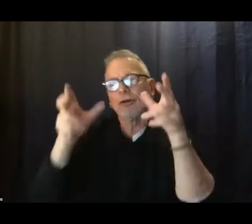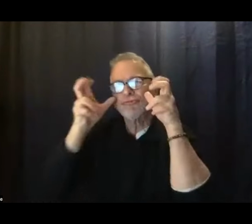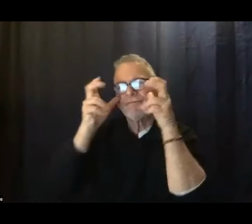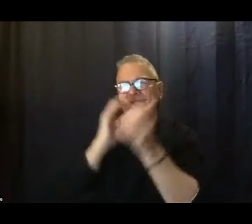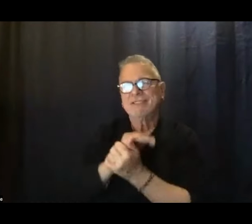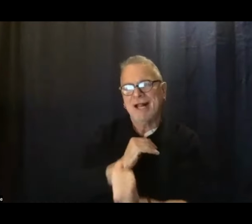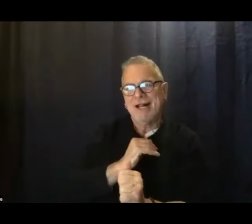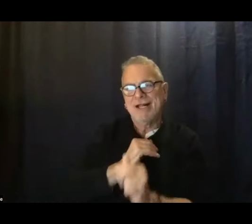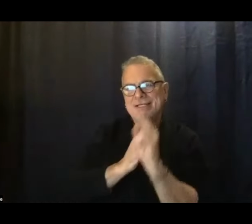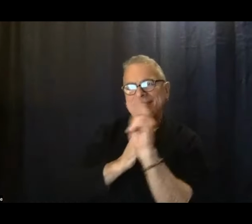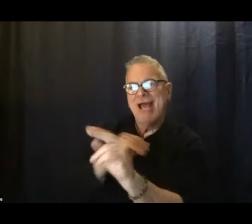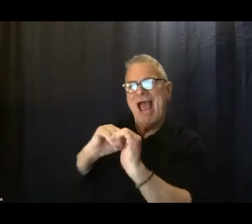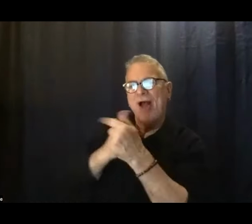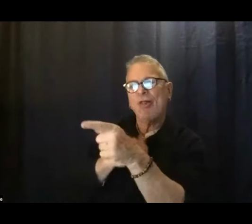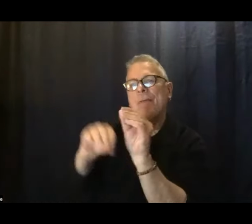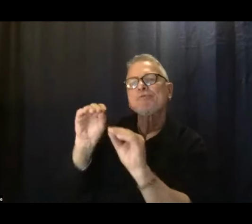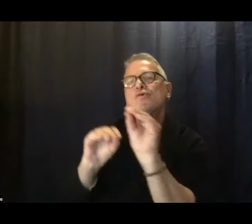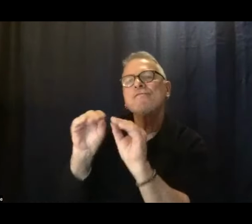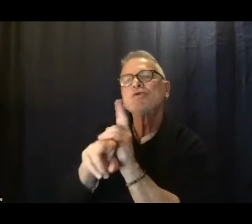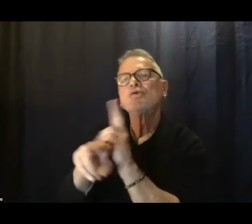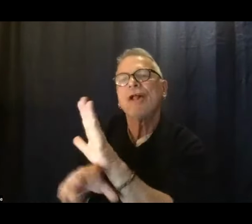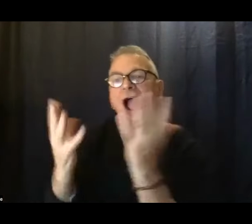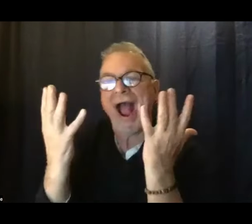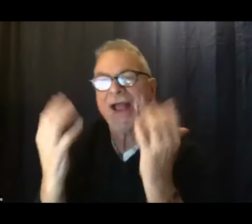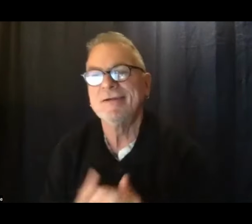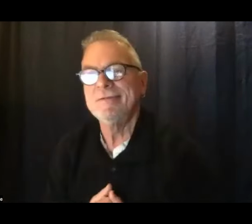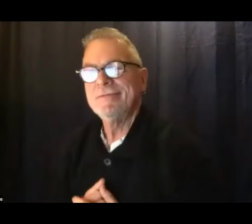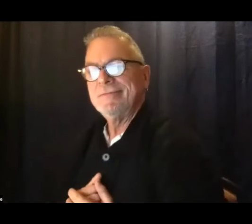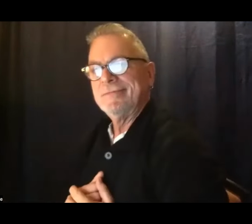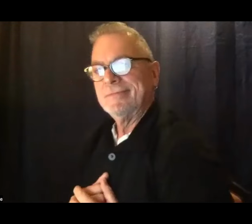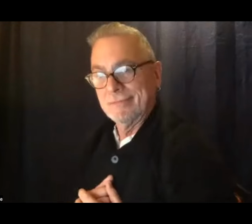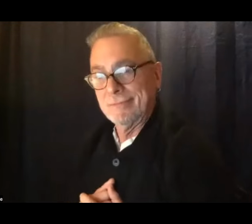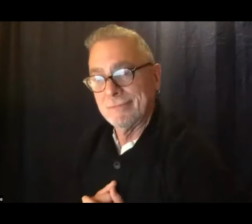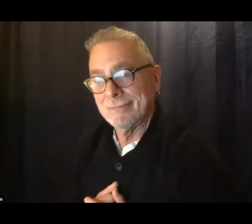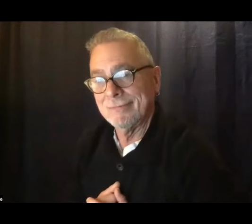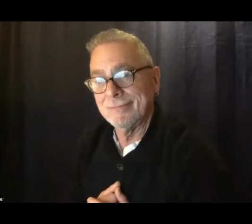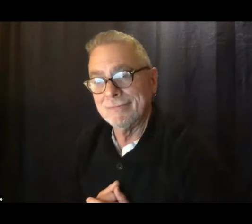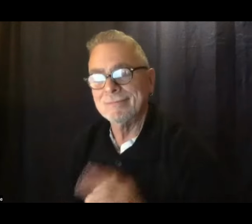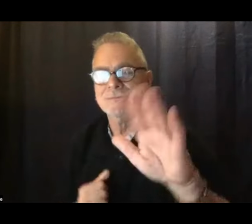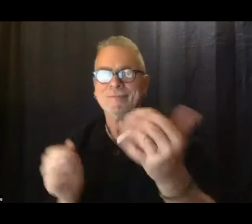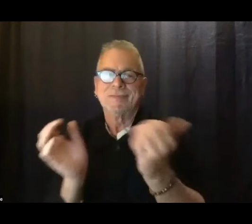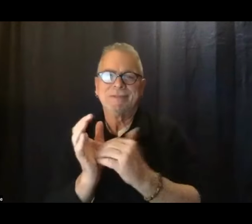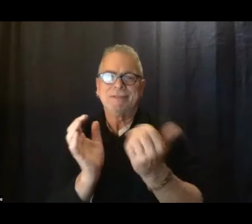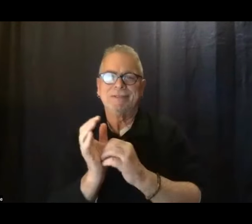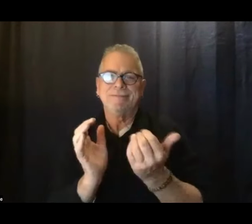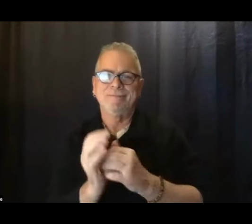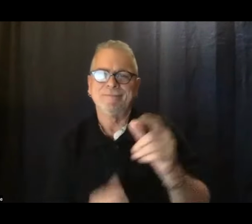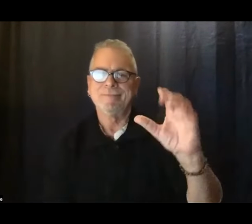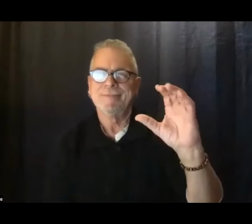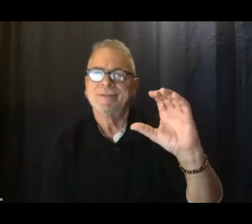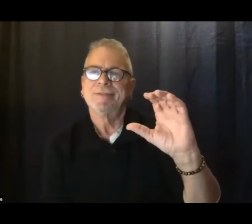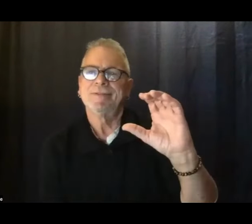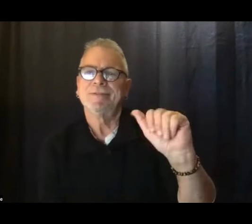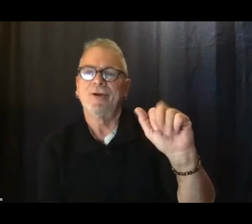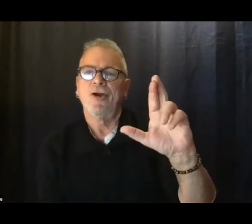or less. And that's again based on your receptive skills, how you are noticing the movement and of the hands, its orientation to